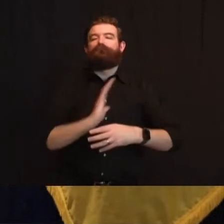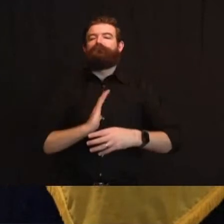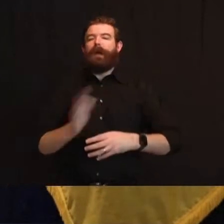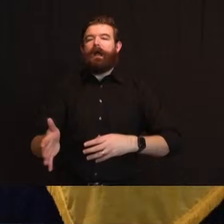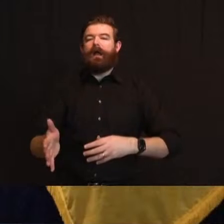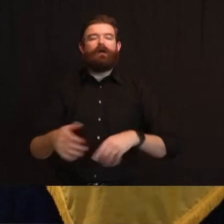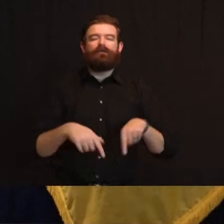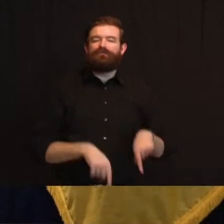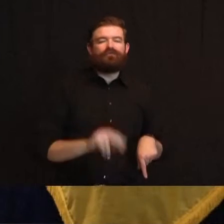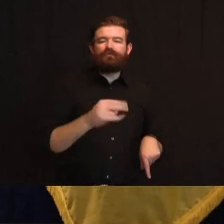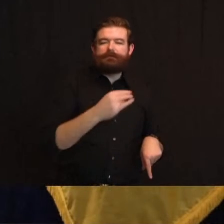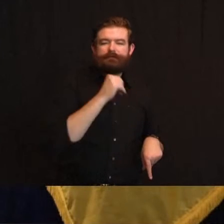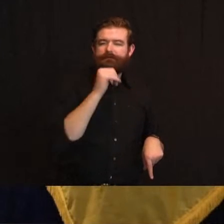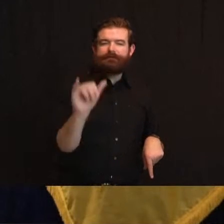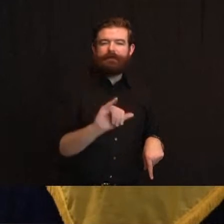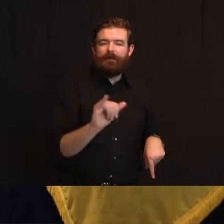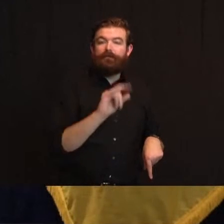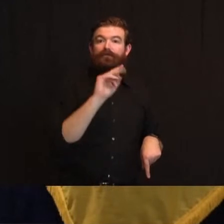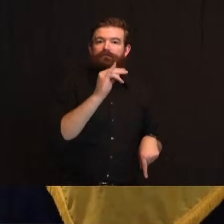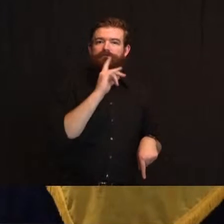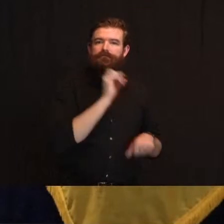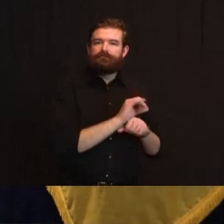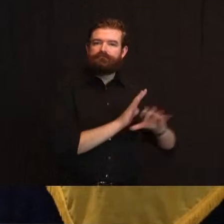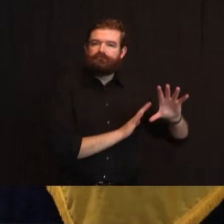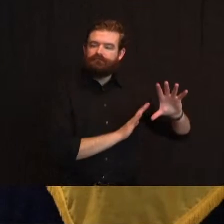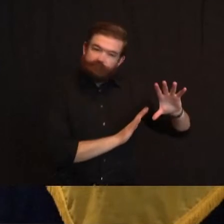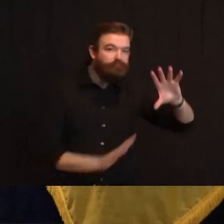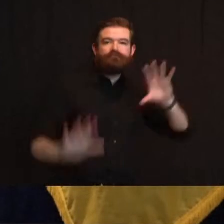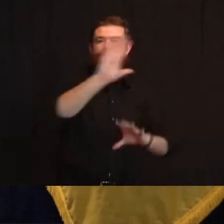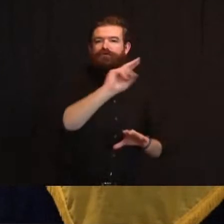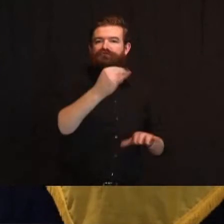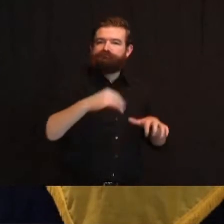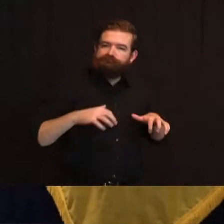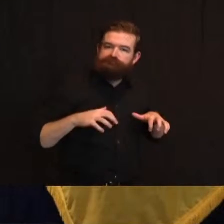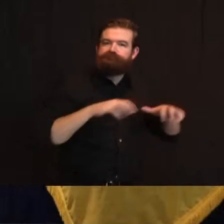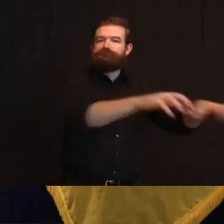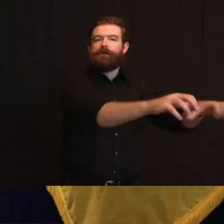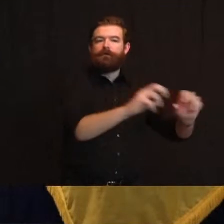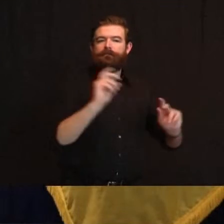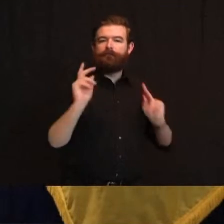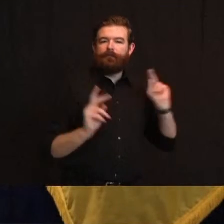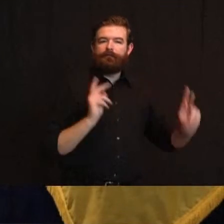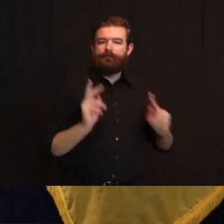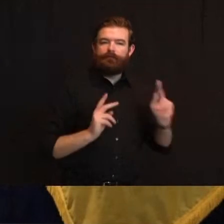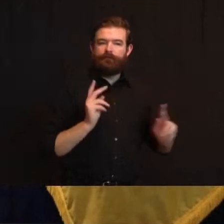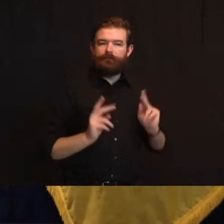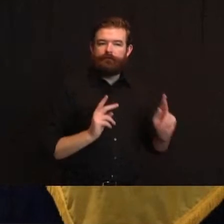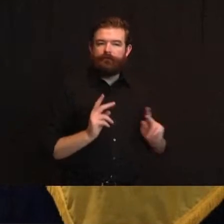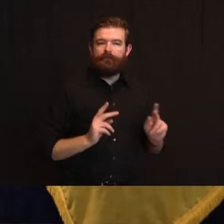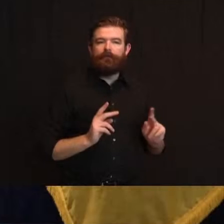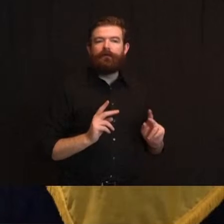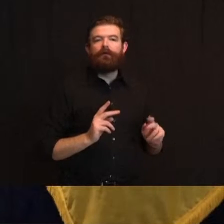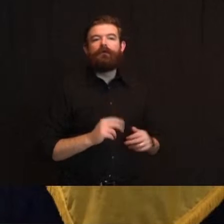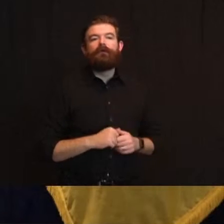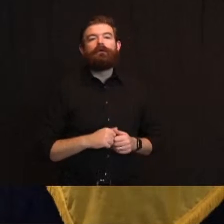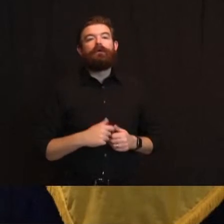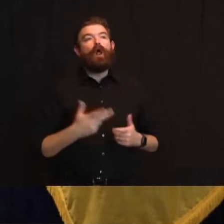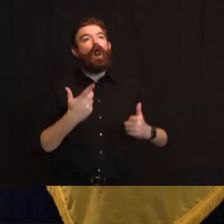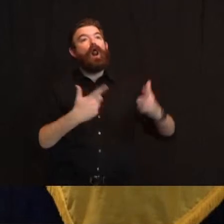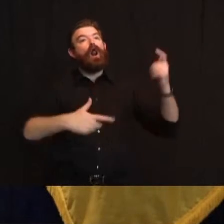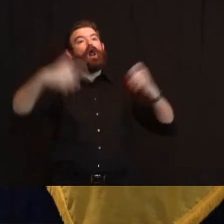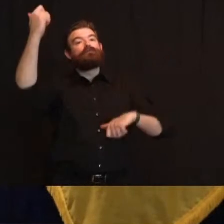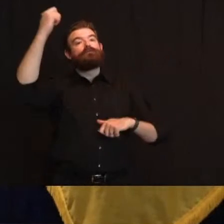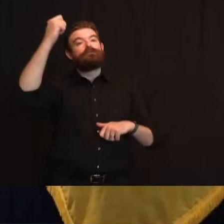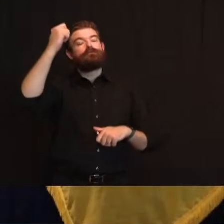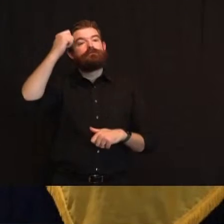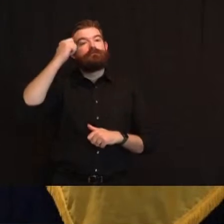on top of each other, that's for sure. But our largest one has only 300,000 people out of a state that has 9 million. That's a very